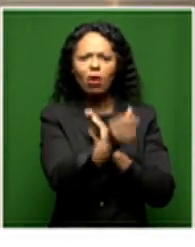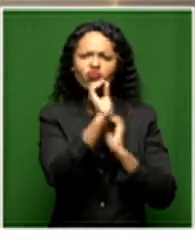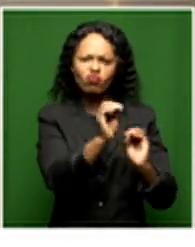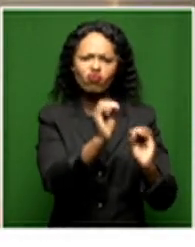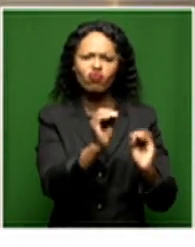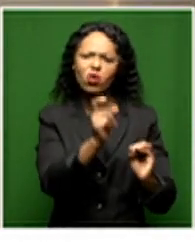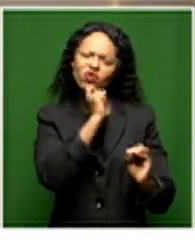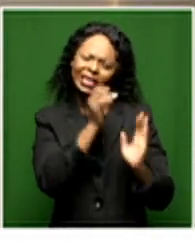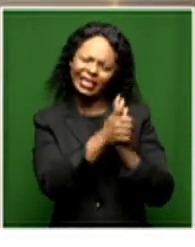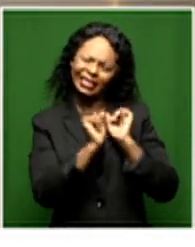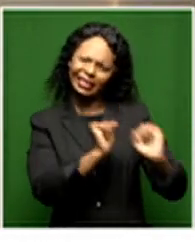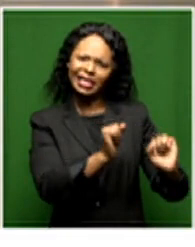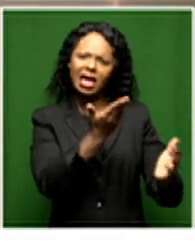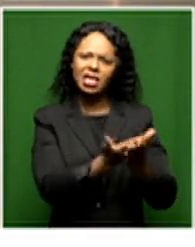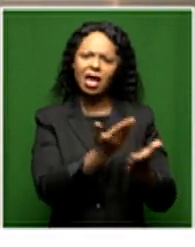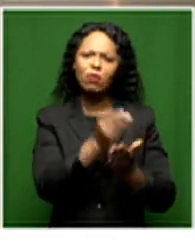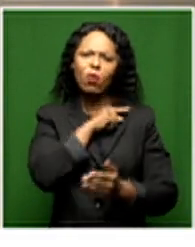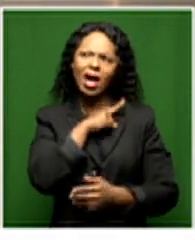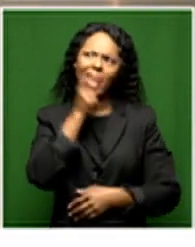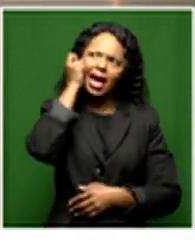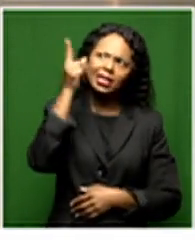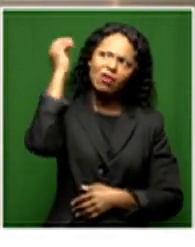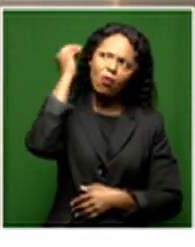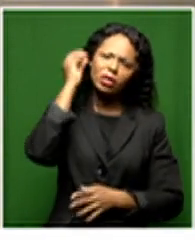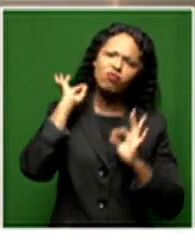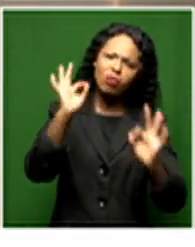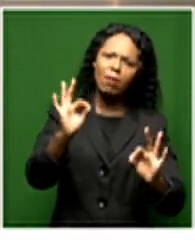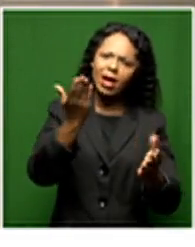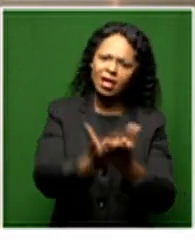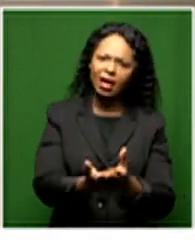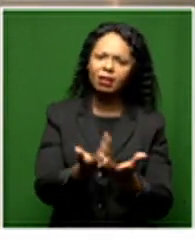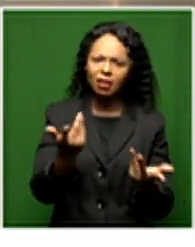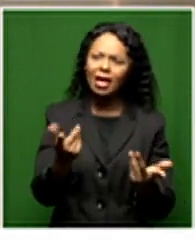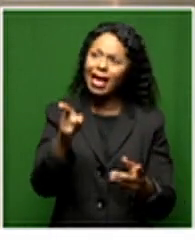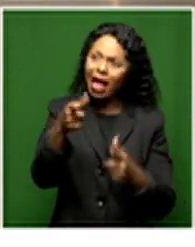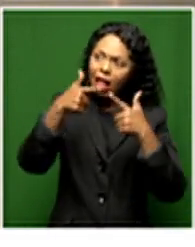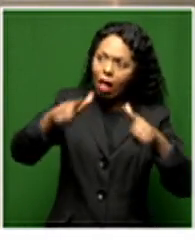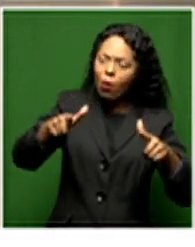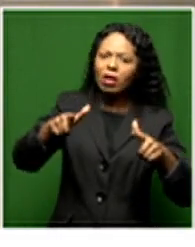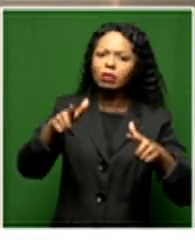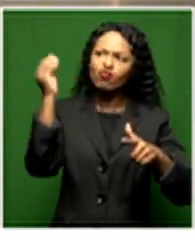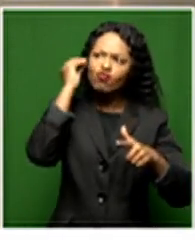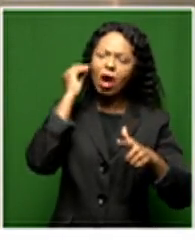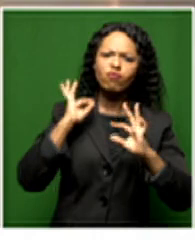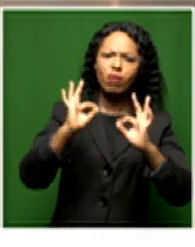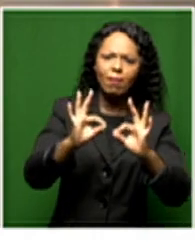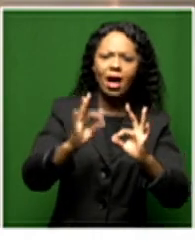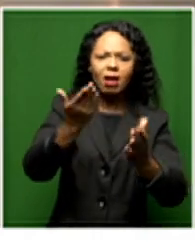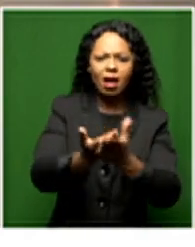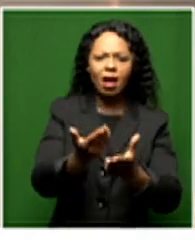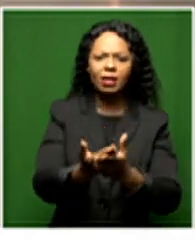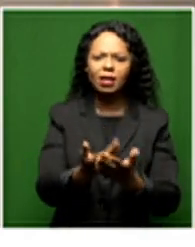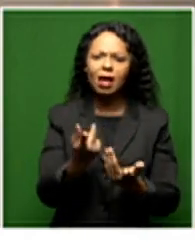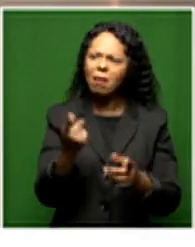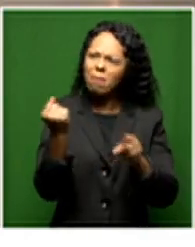a skill to quickly understand information, to make it incredibly efficient. And I think that the gap is not dissimilar to what India